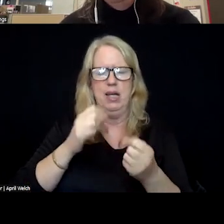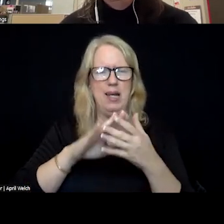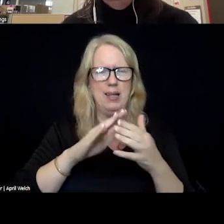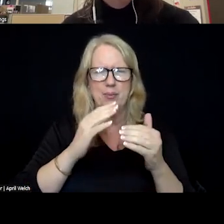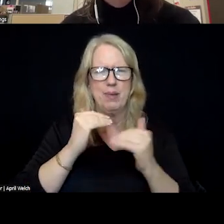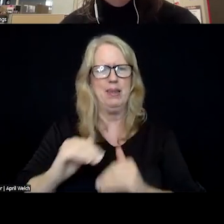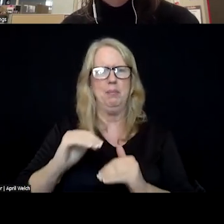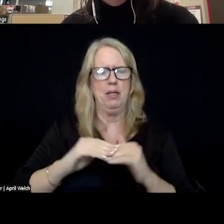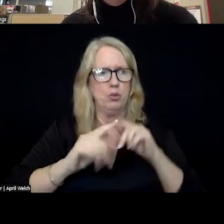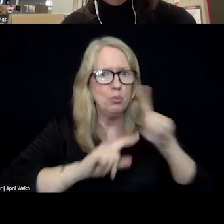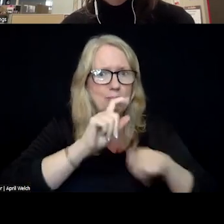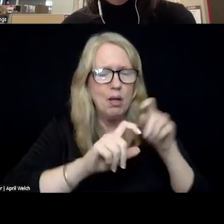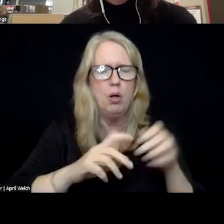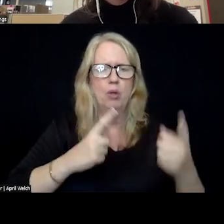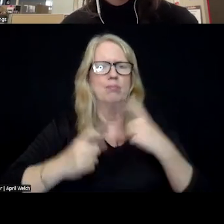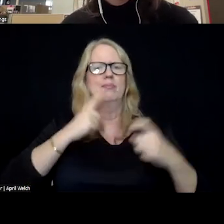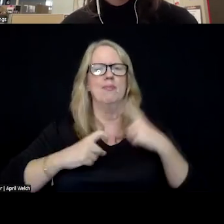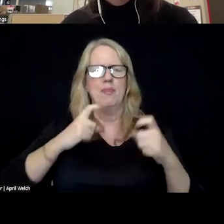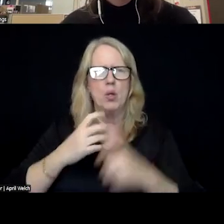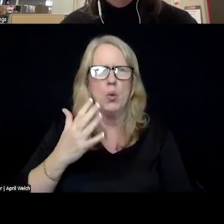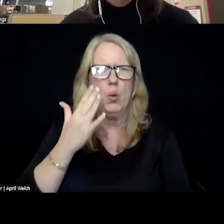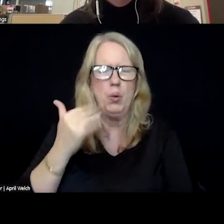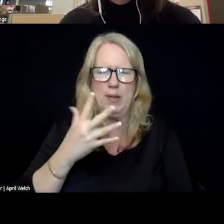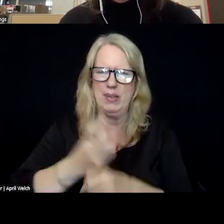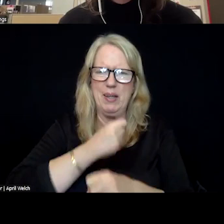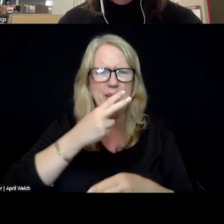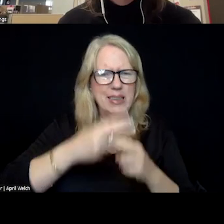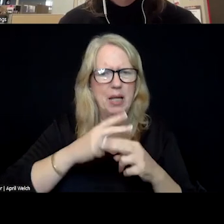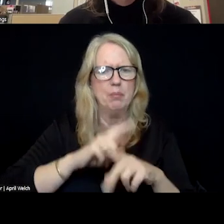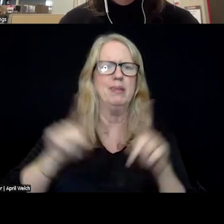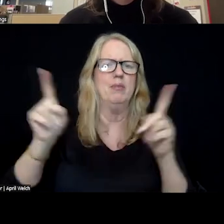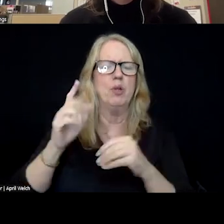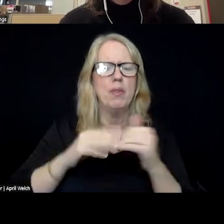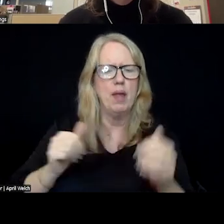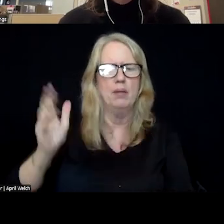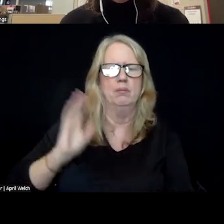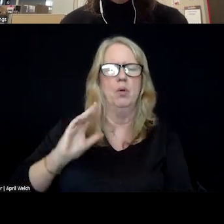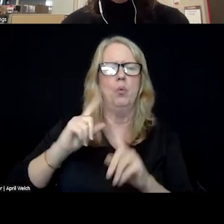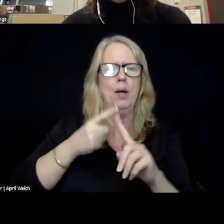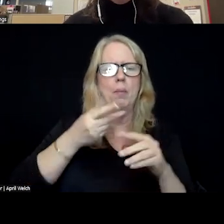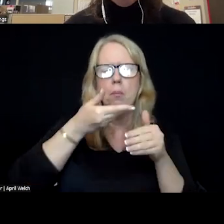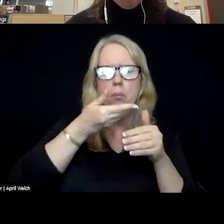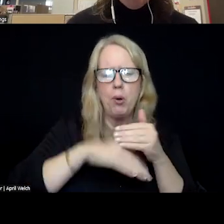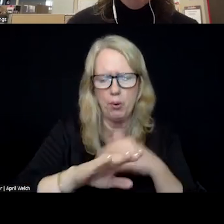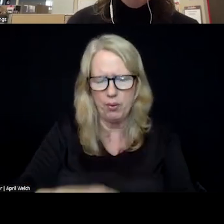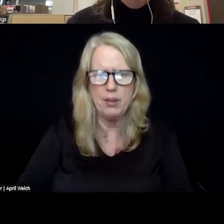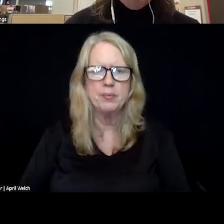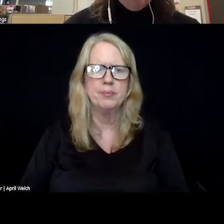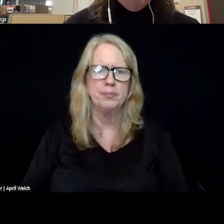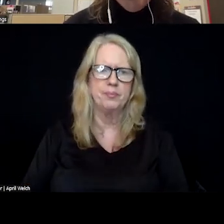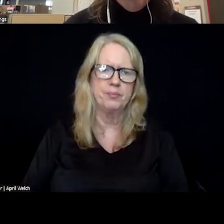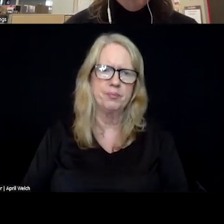when folks come to us and say that they want to go by a name that's different than what was given to them at birth. Opting to